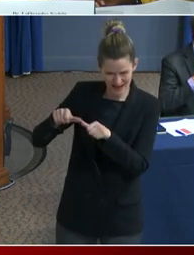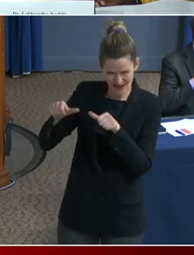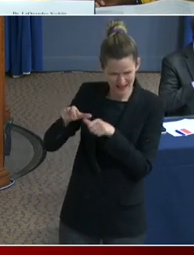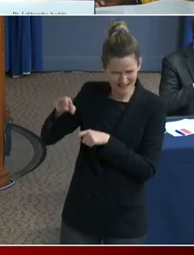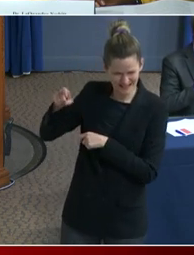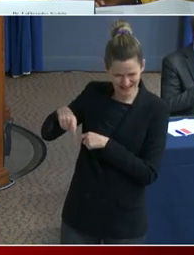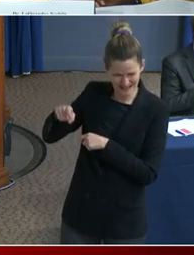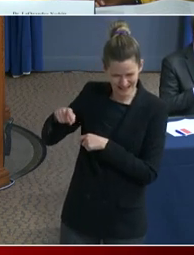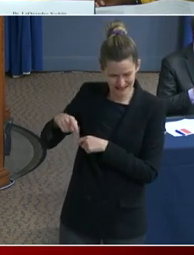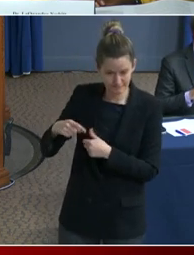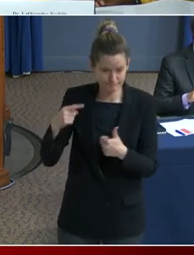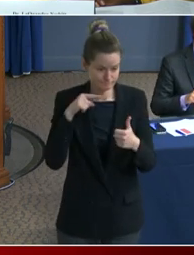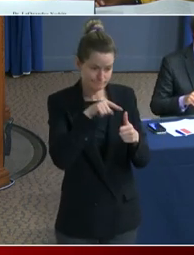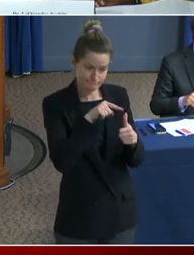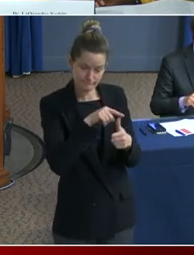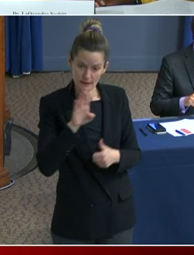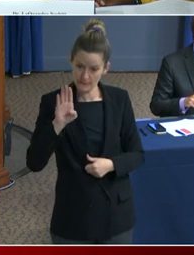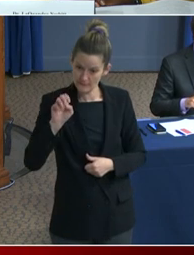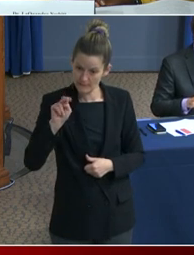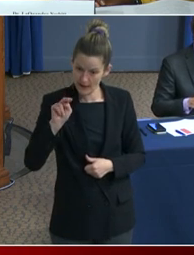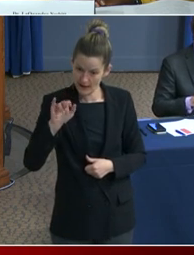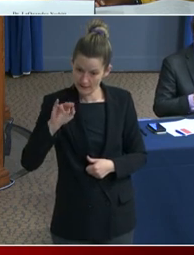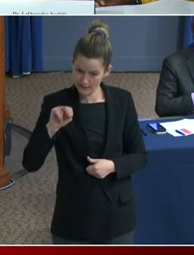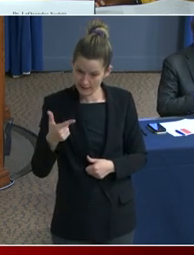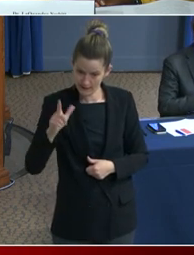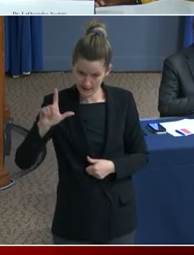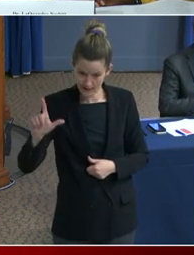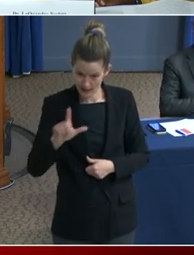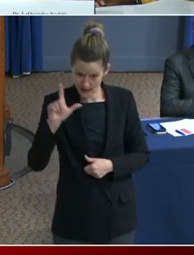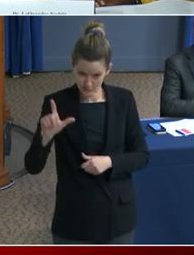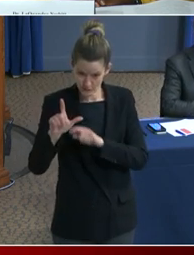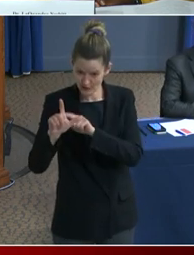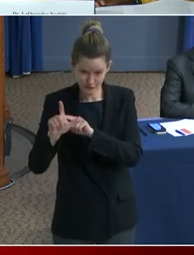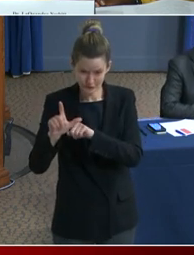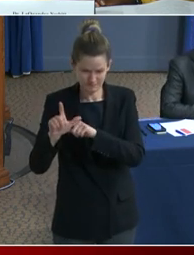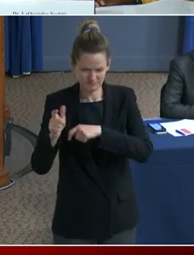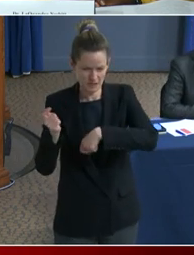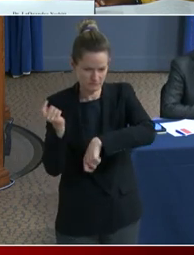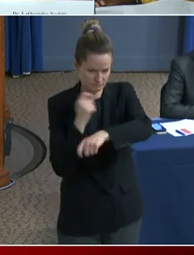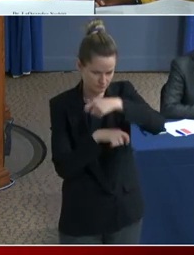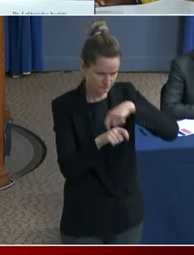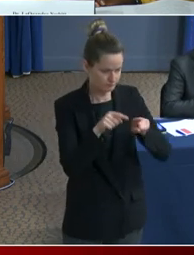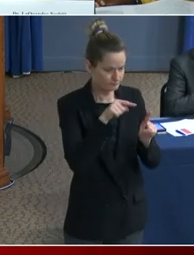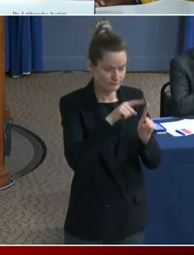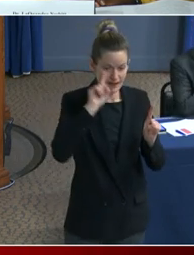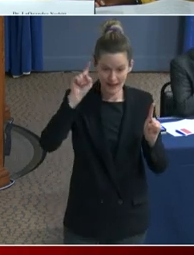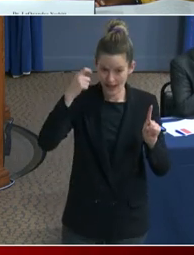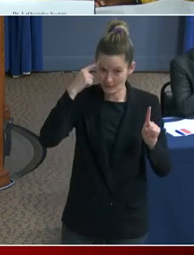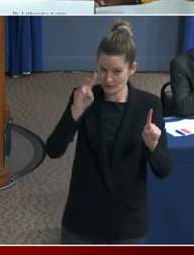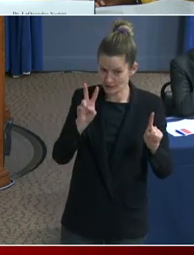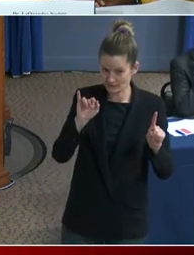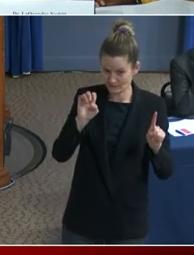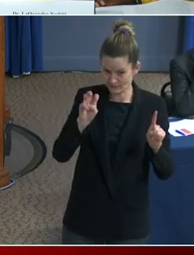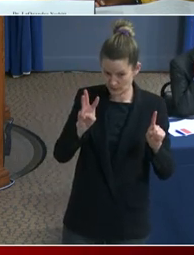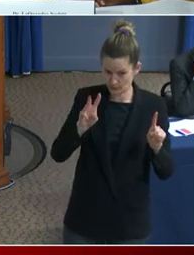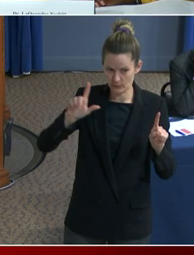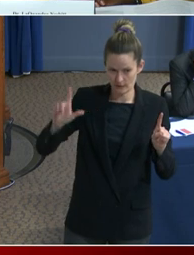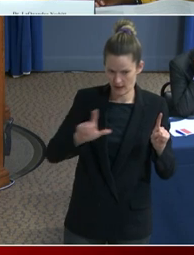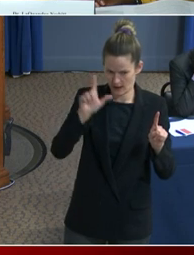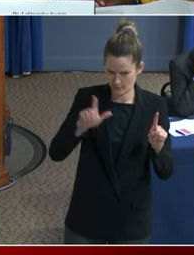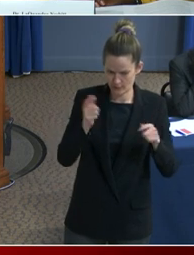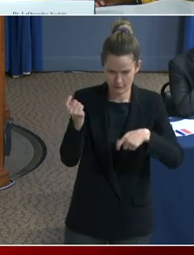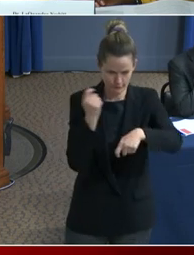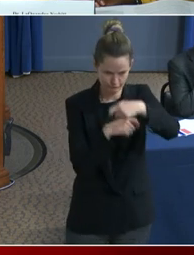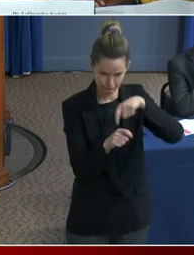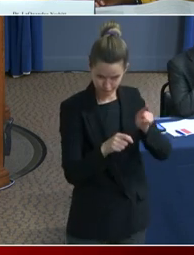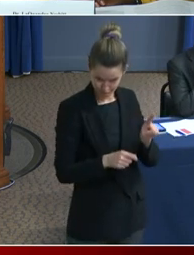the Capitol View Library location, and we will be adding 3 more sites to serve people 5 and older. The Martin Luther King